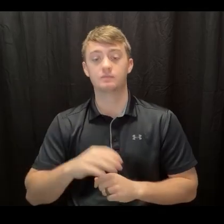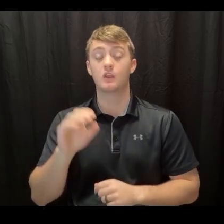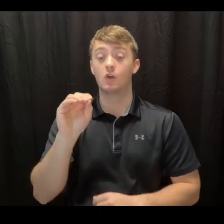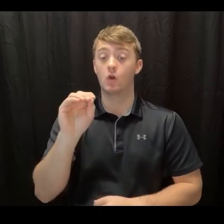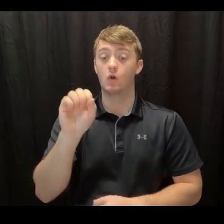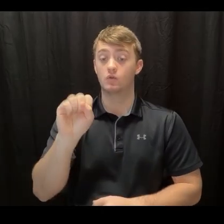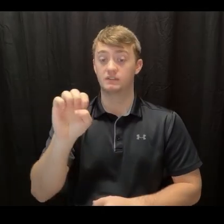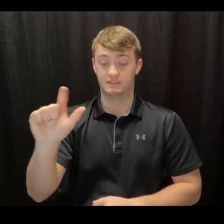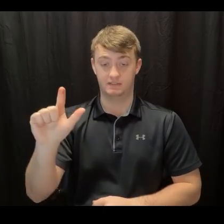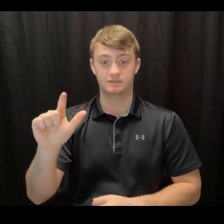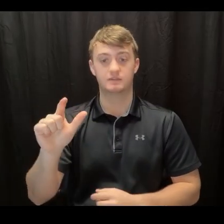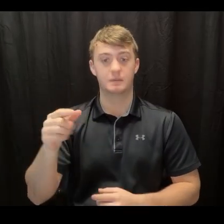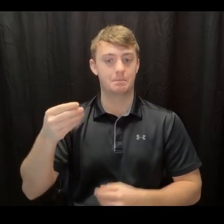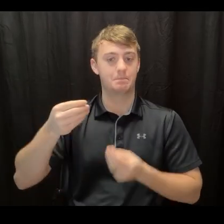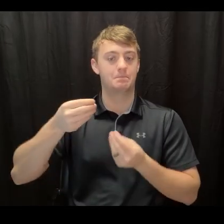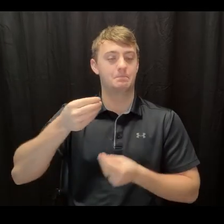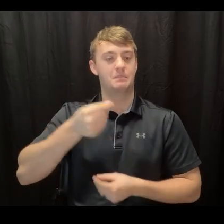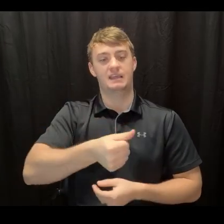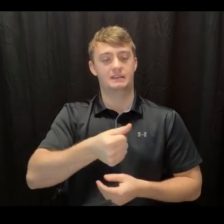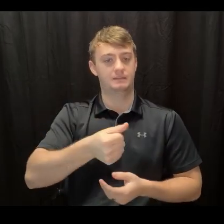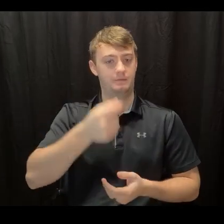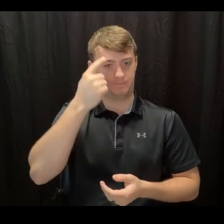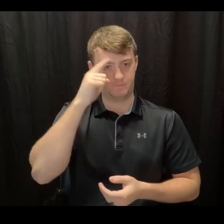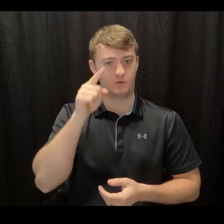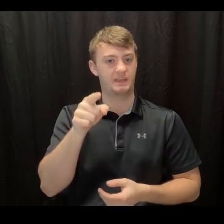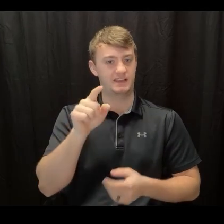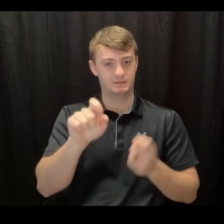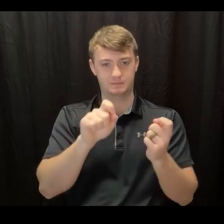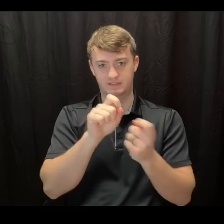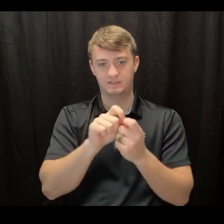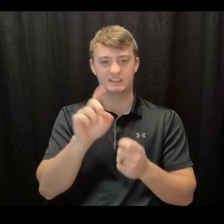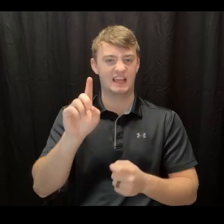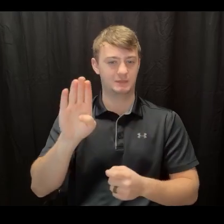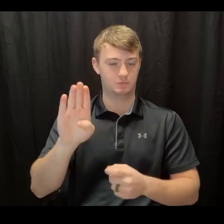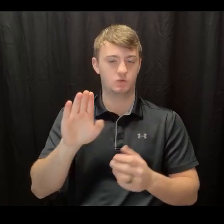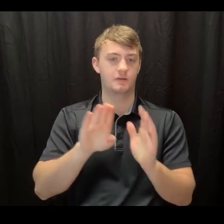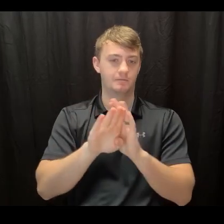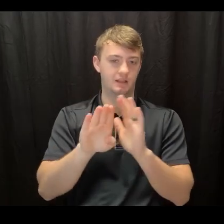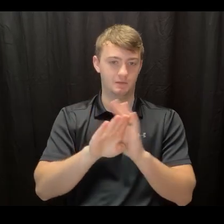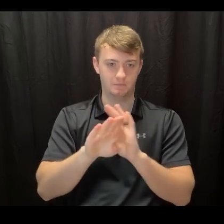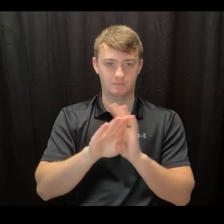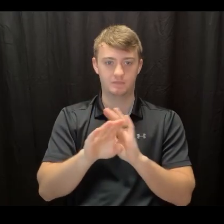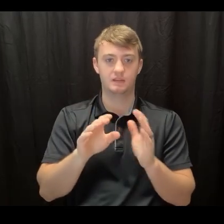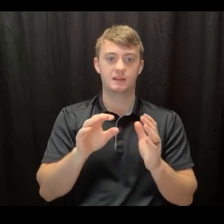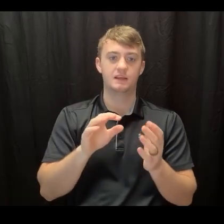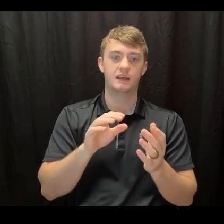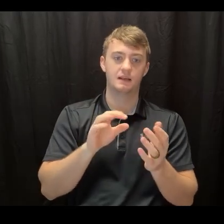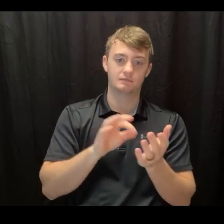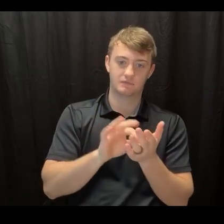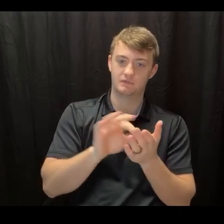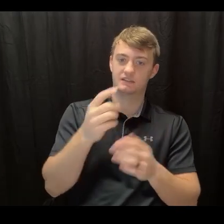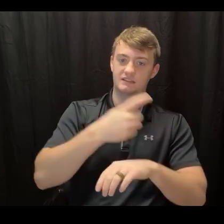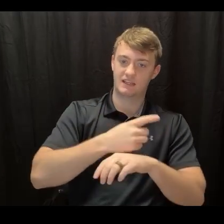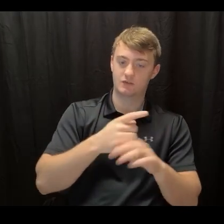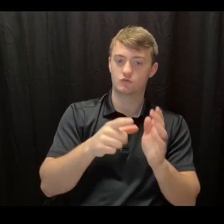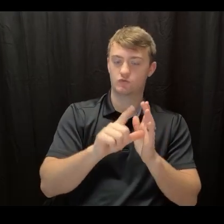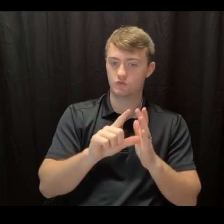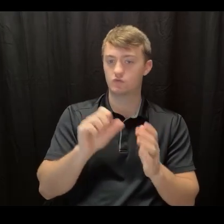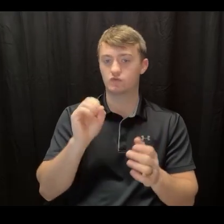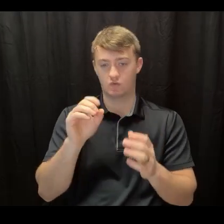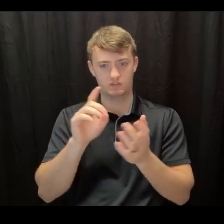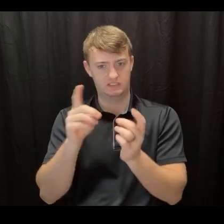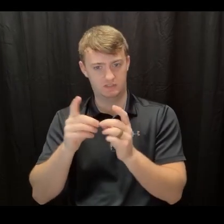The OSEAL has paid for this specific dashboard to be developed, count of days removed, so that districts